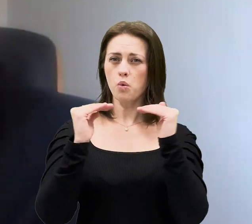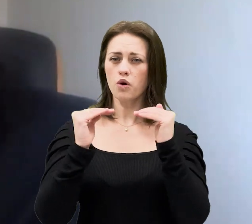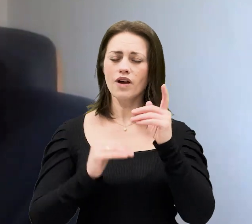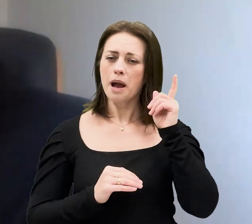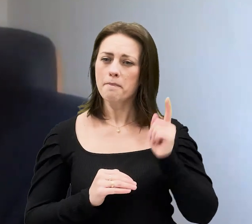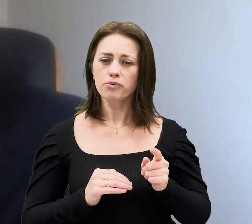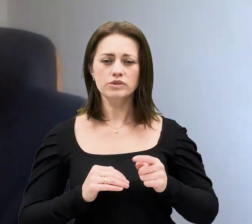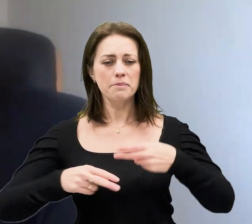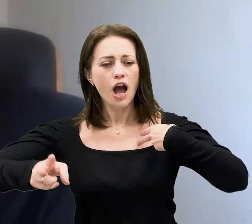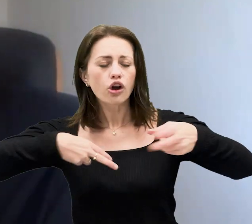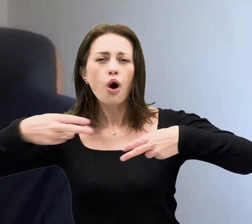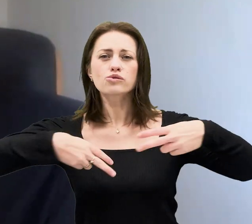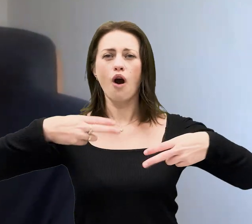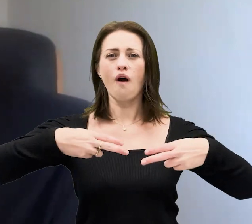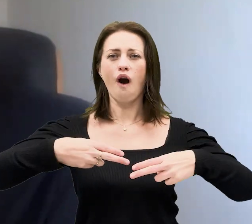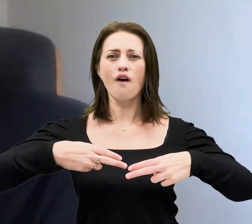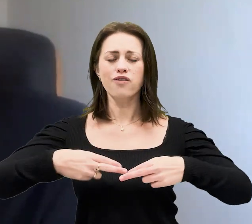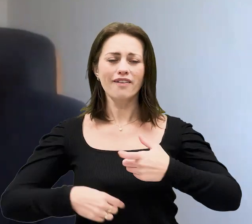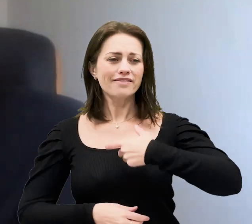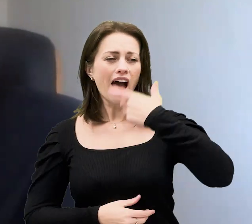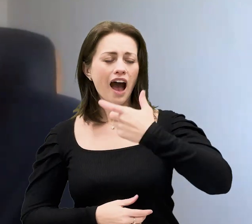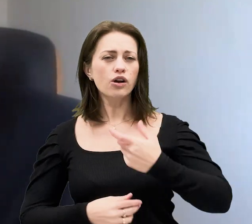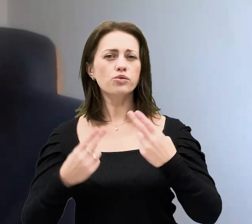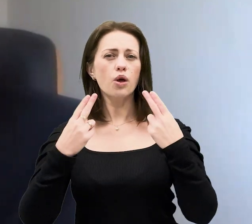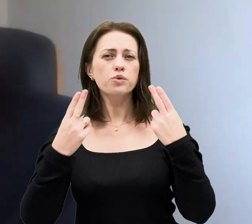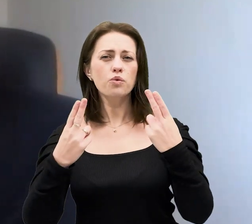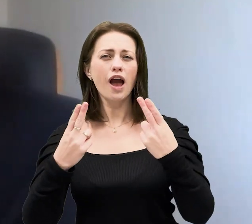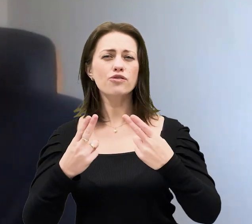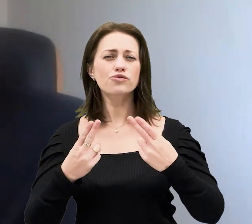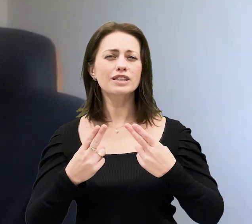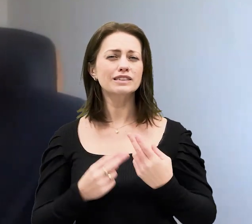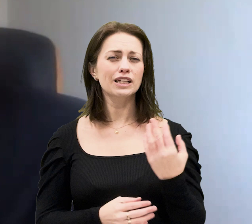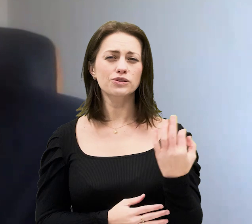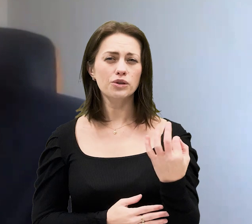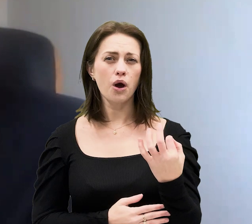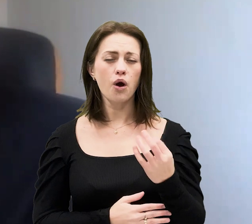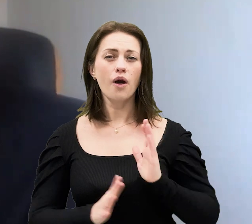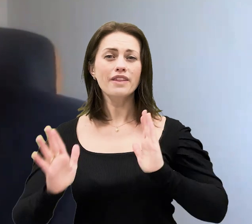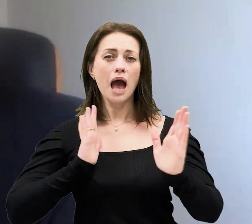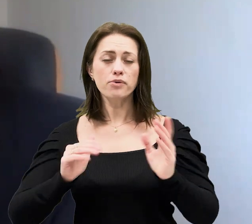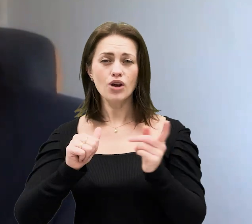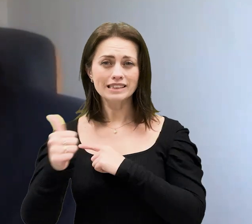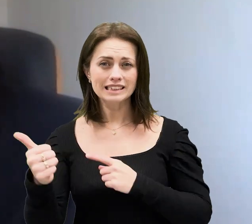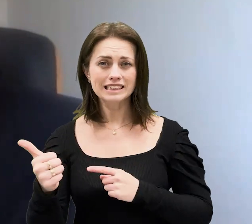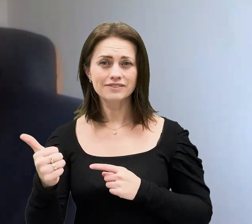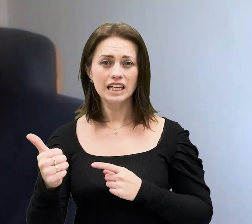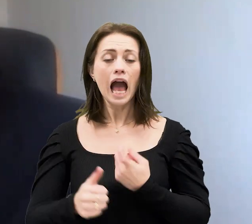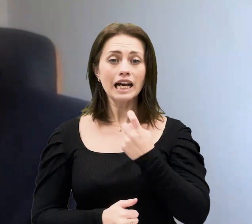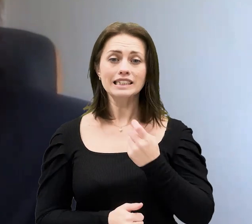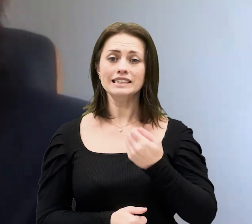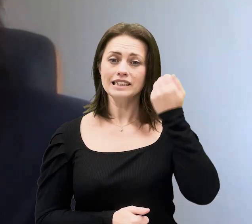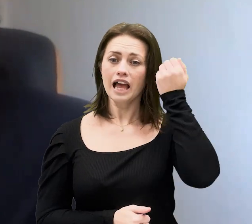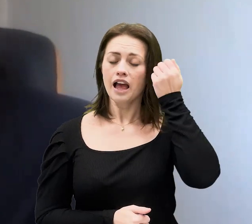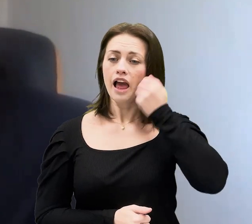conversation on what religion means for us as a nation, if you want to be a democratic country, what is the role of